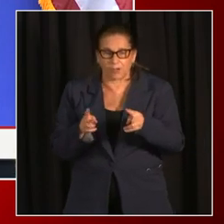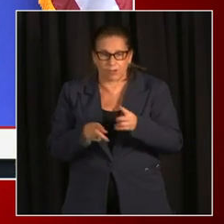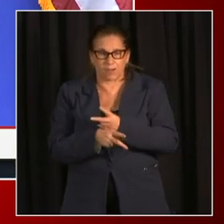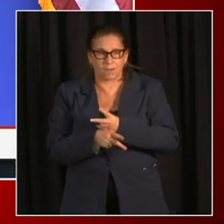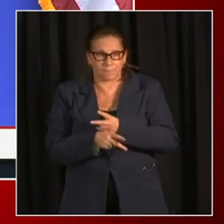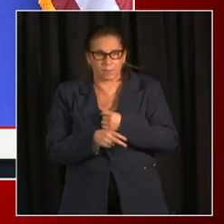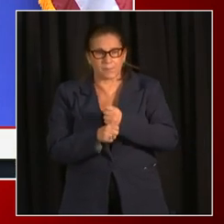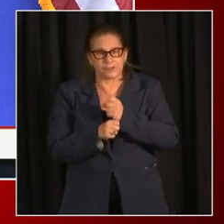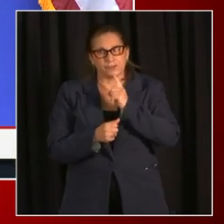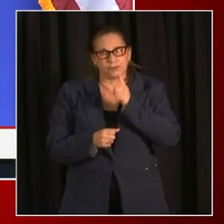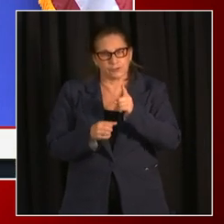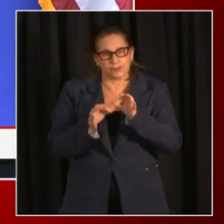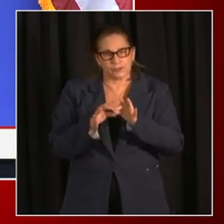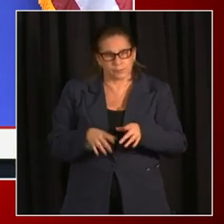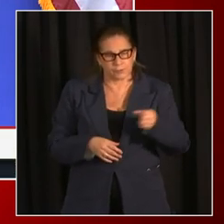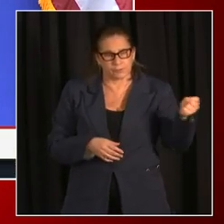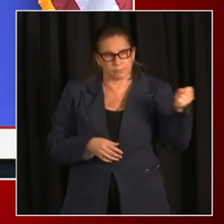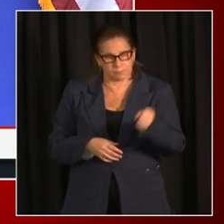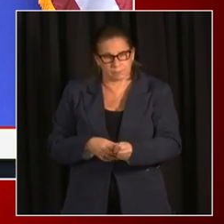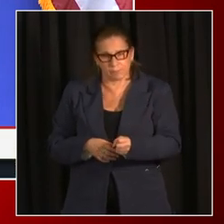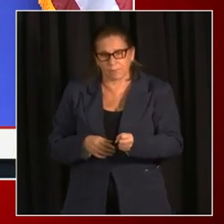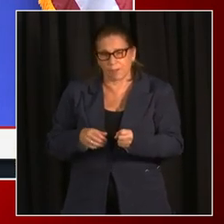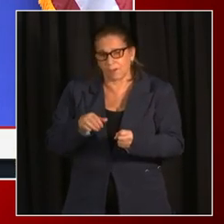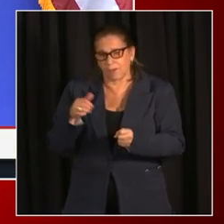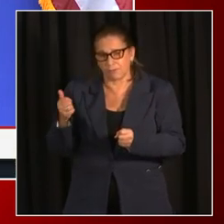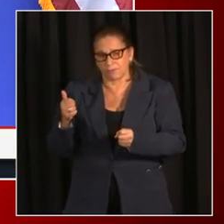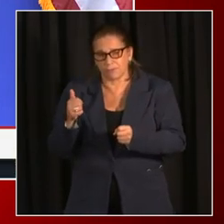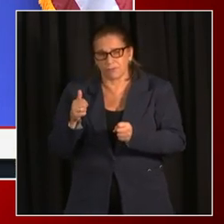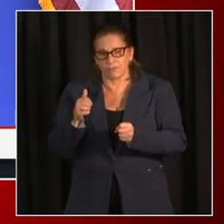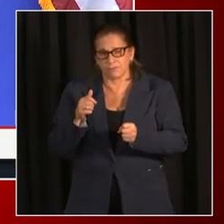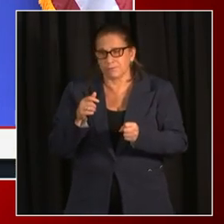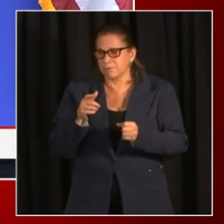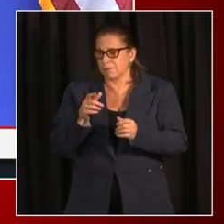having to have that individual call back. So we have some areas for